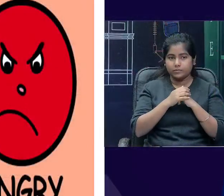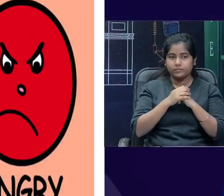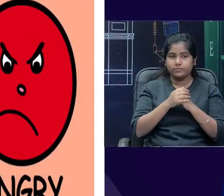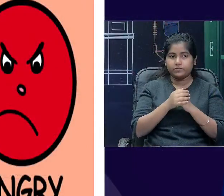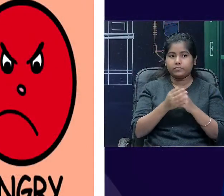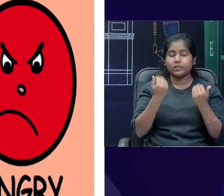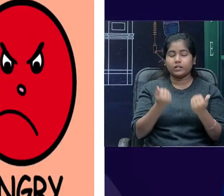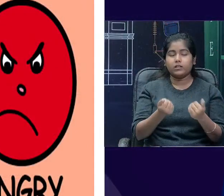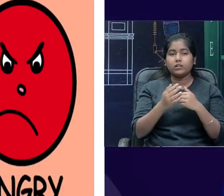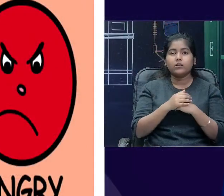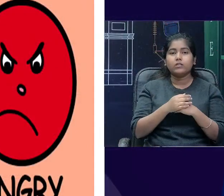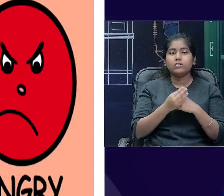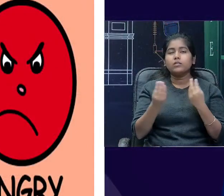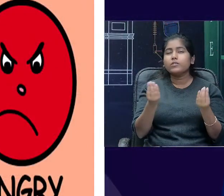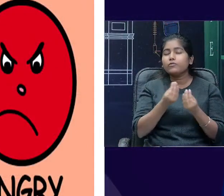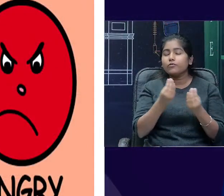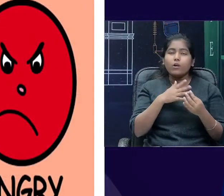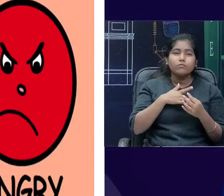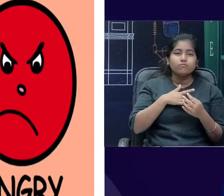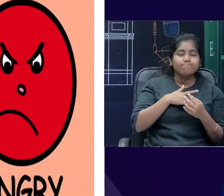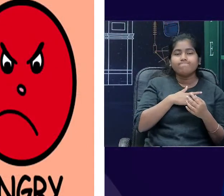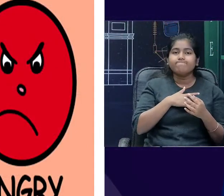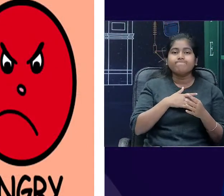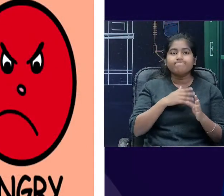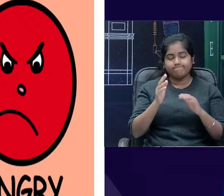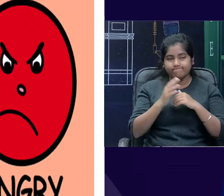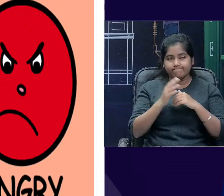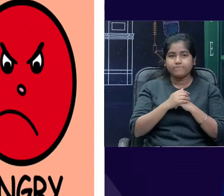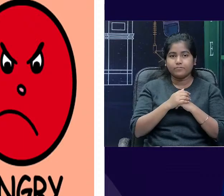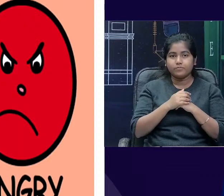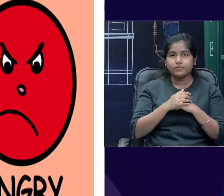Here, a few emotions,